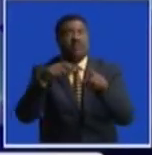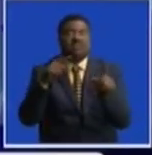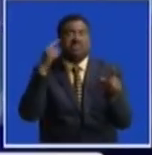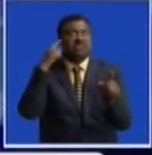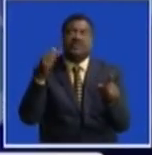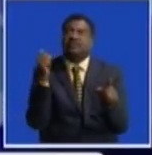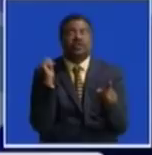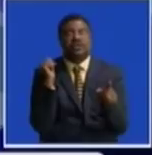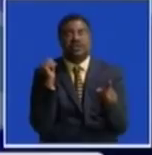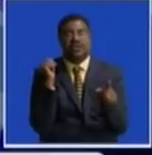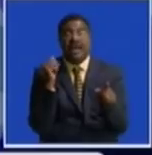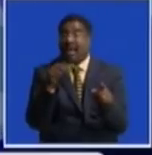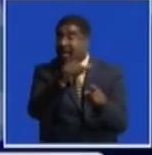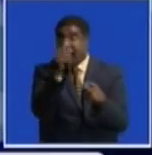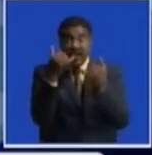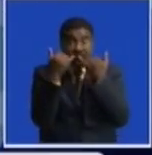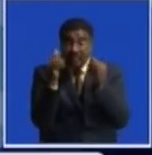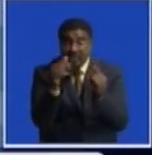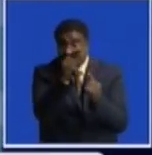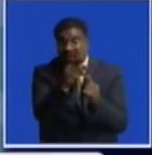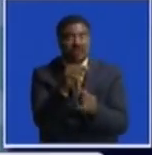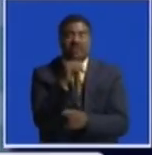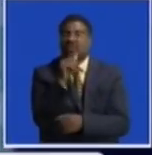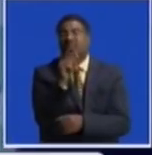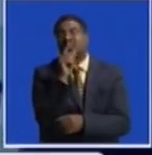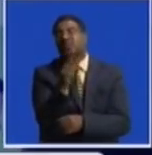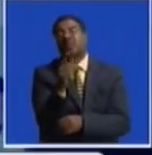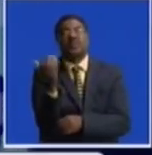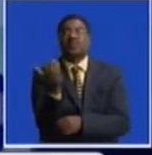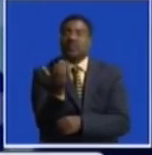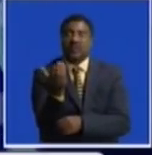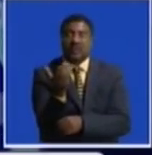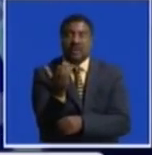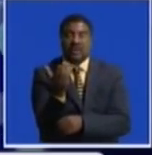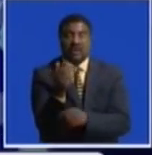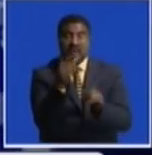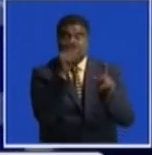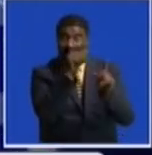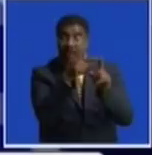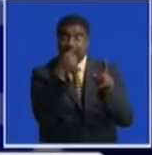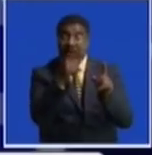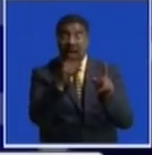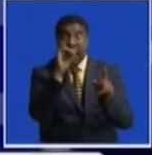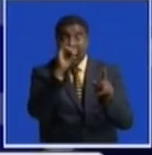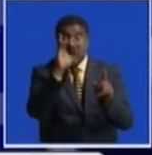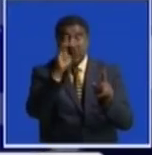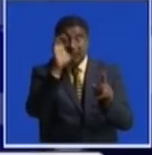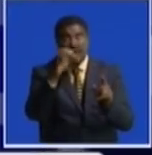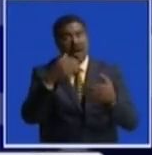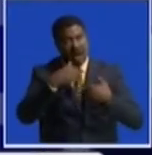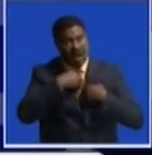Manager Namakau Mukelamai says any information to the contrary is untrue. Ms. Mukelamai says IDC has the mandate